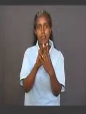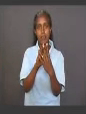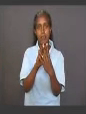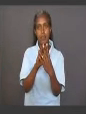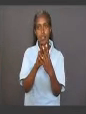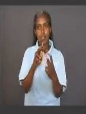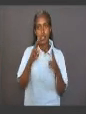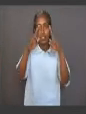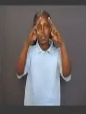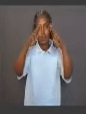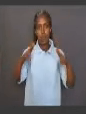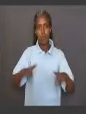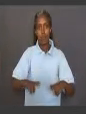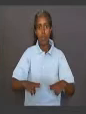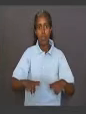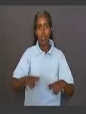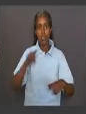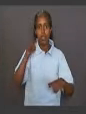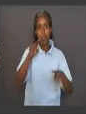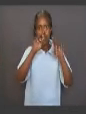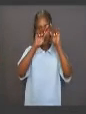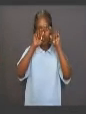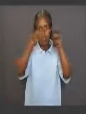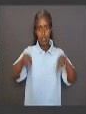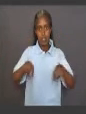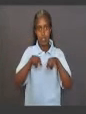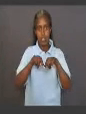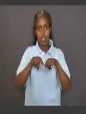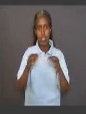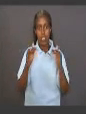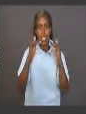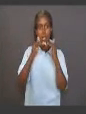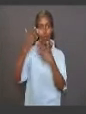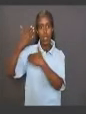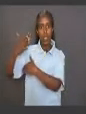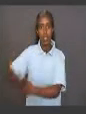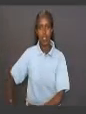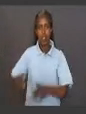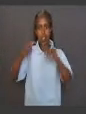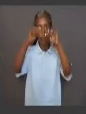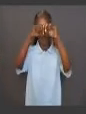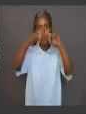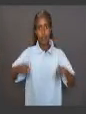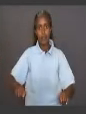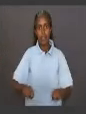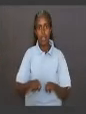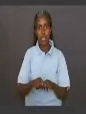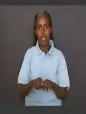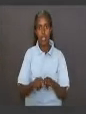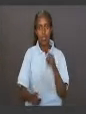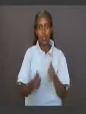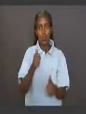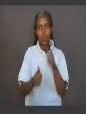The polygon on your screen is an equilateral triangle, which is